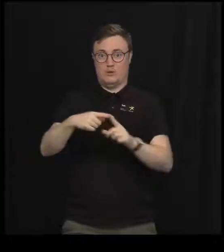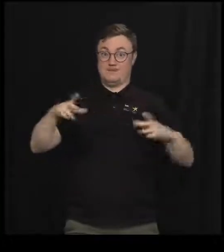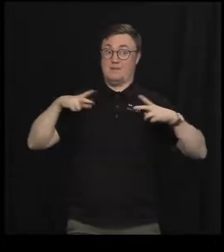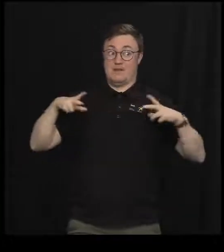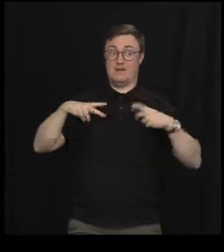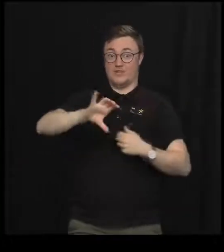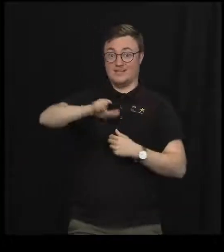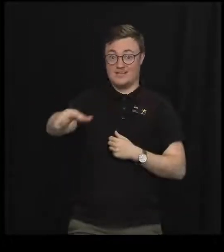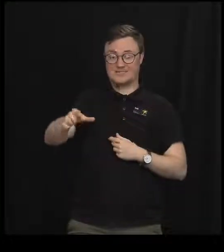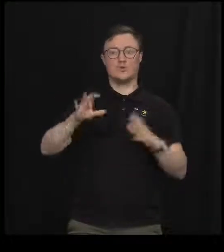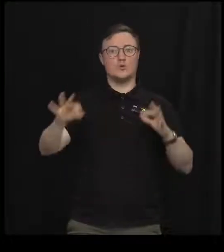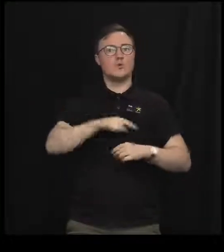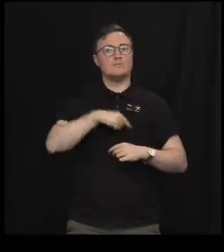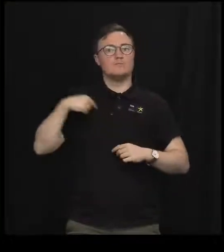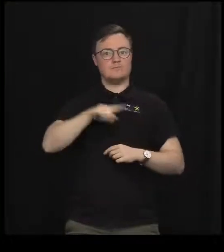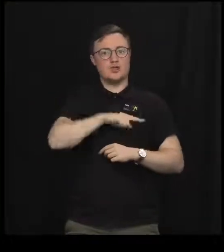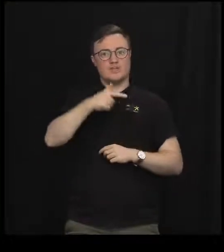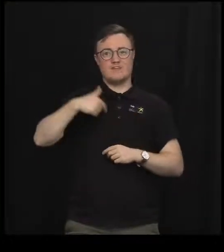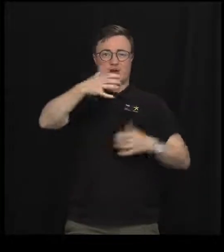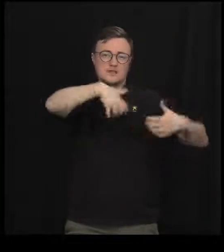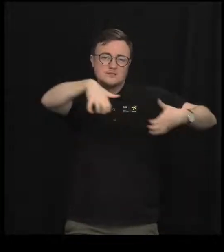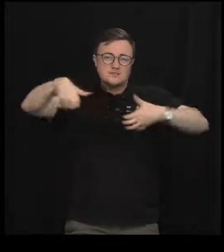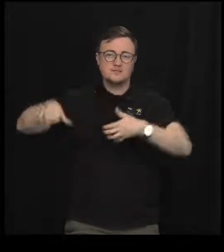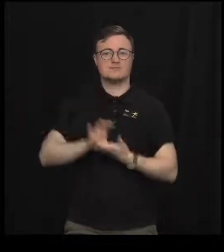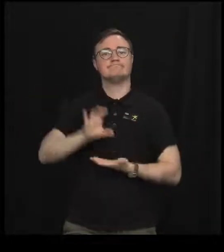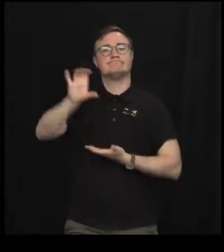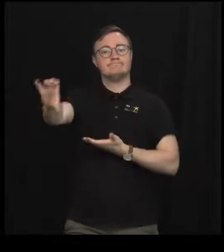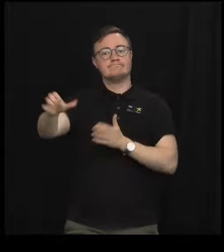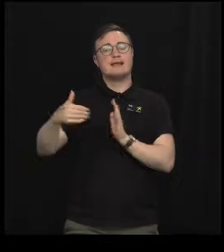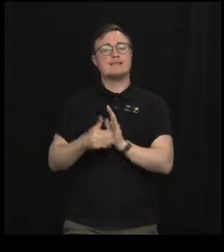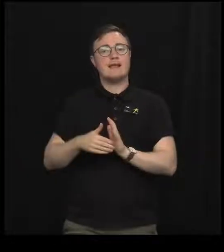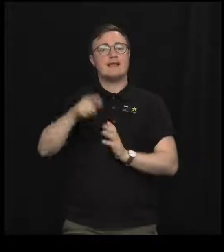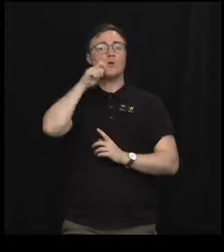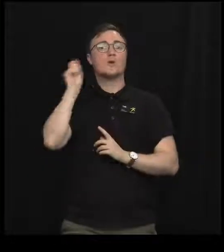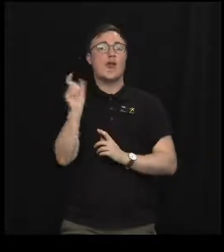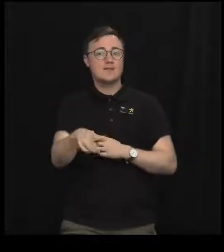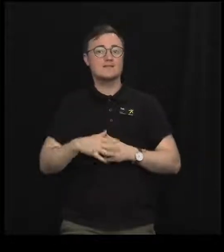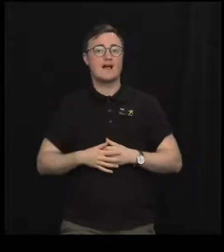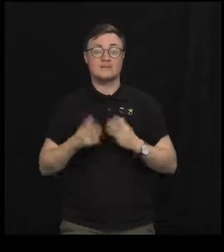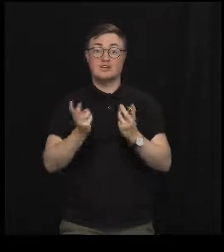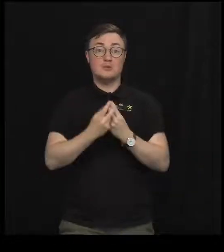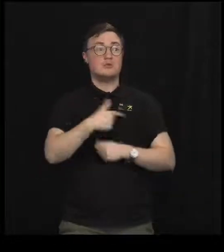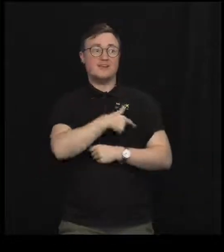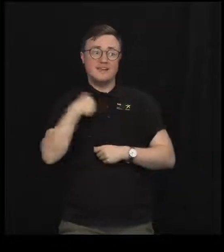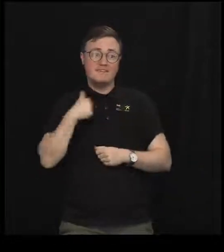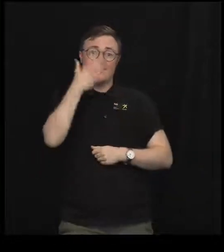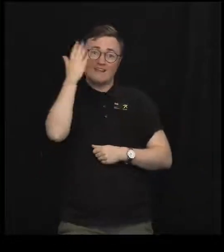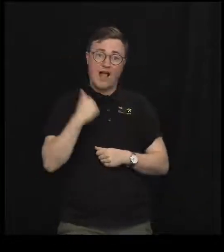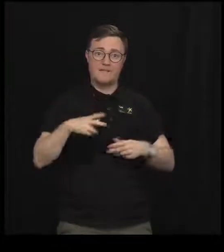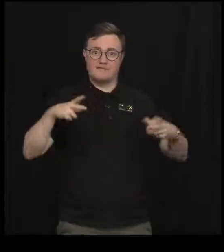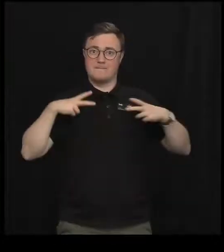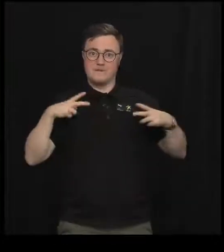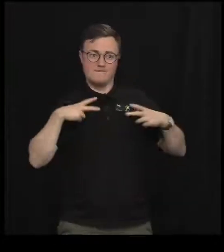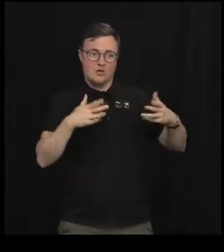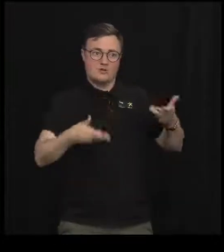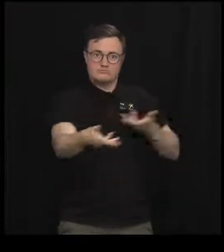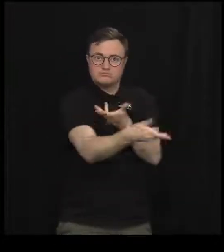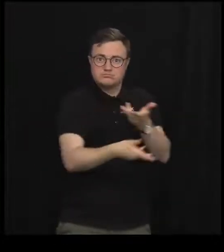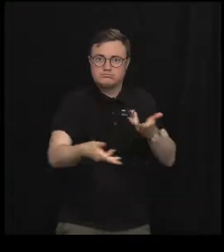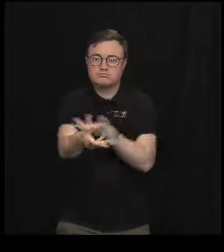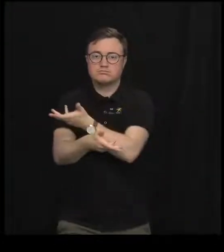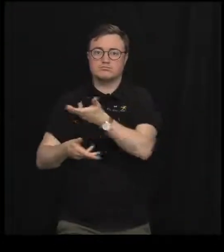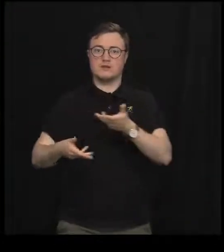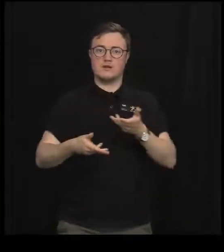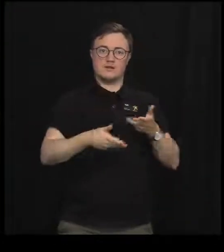has mobilized for the Ukraine. So we have a huge mission in working with engagement of people, both when it comes to influence and